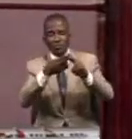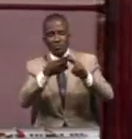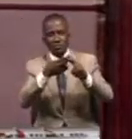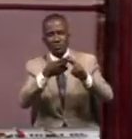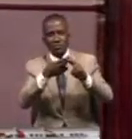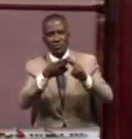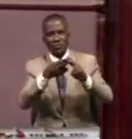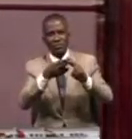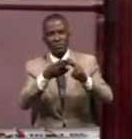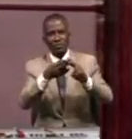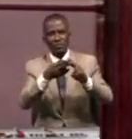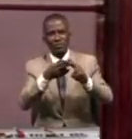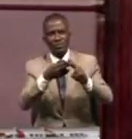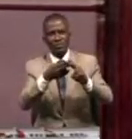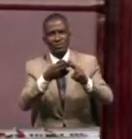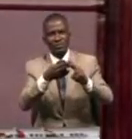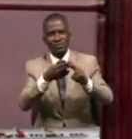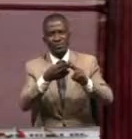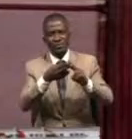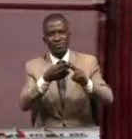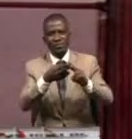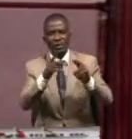1,236,940 is